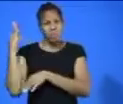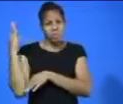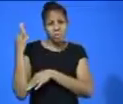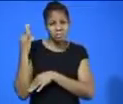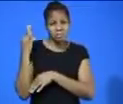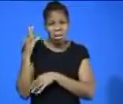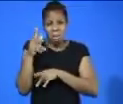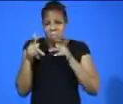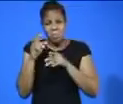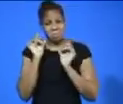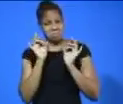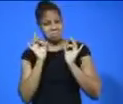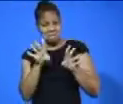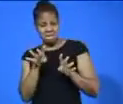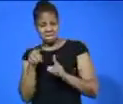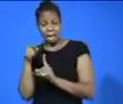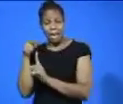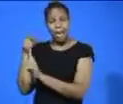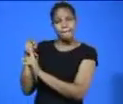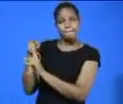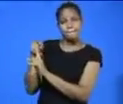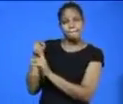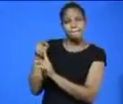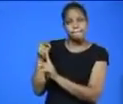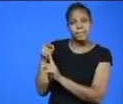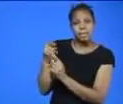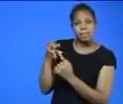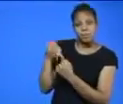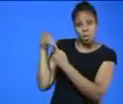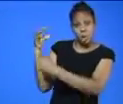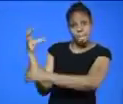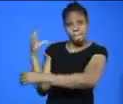unloved by the powerful in his society.